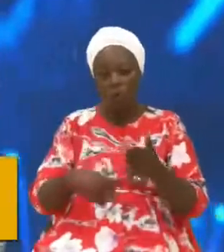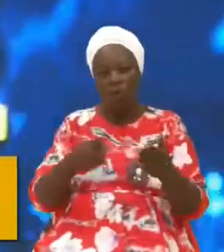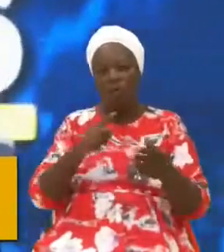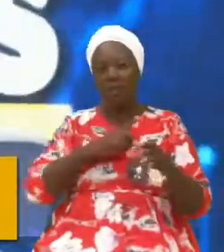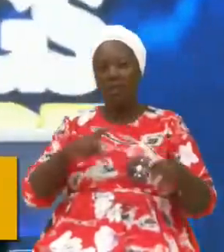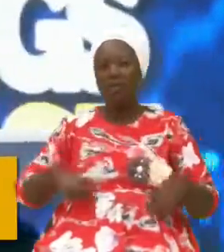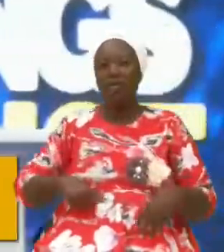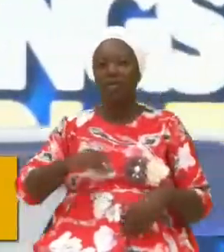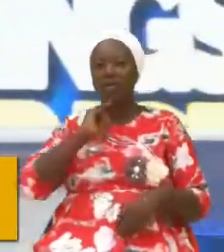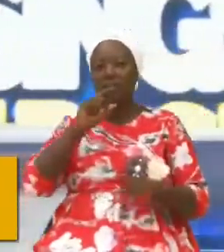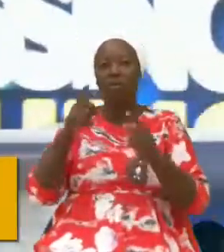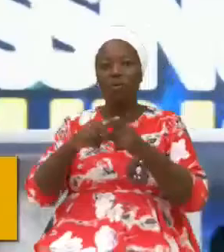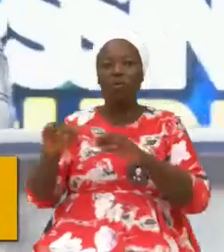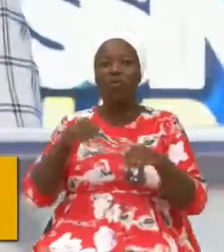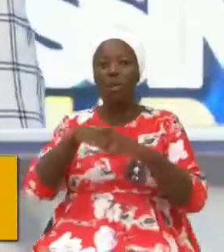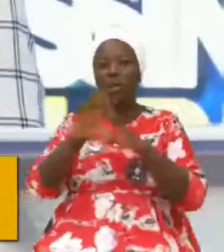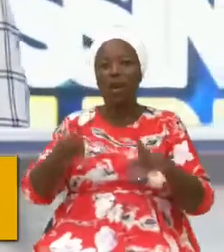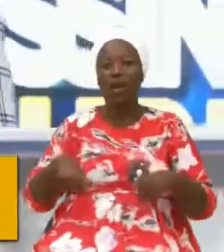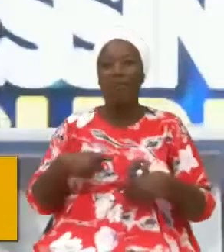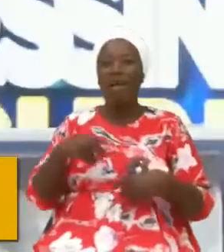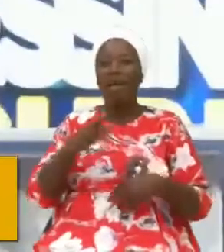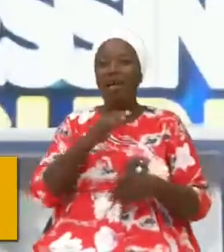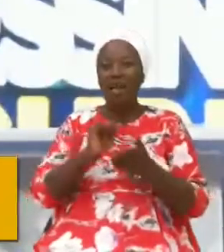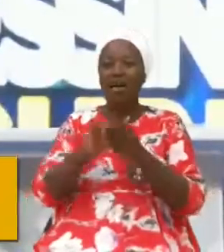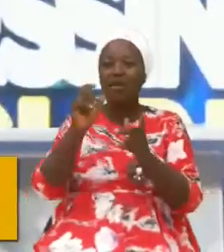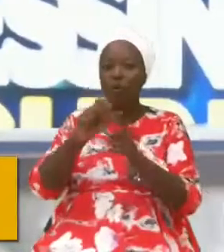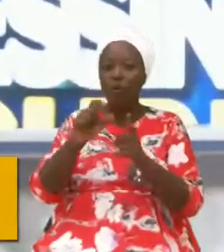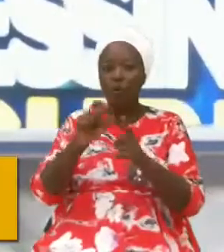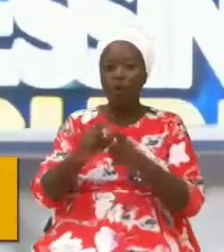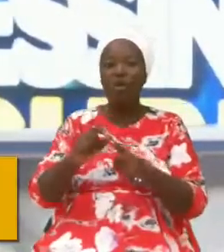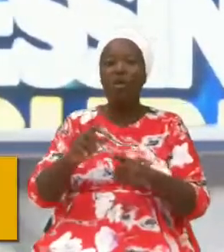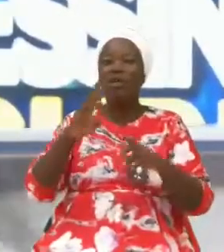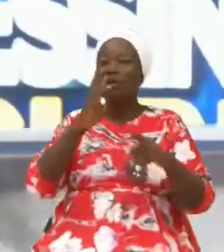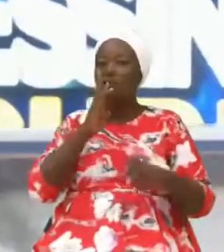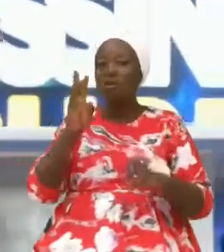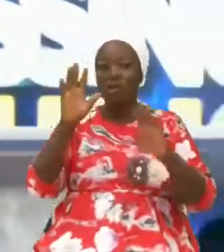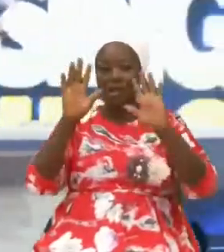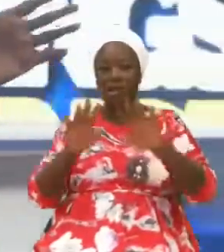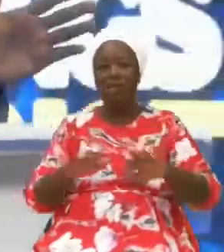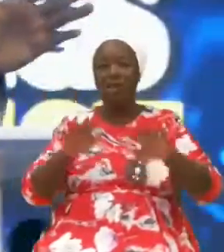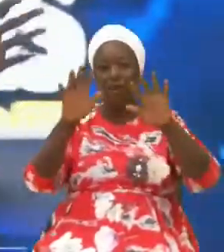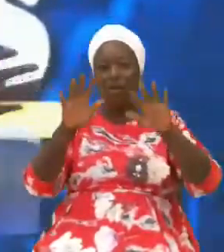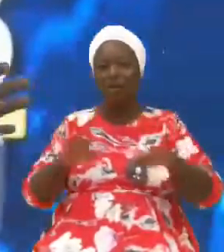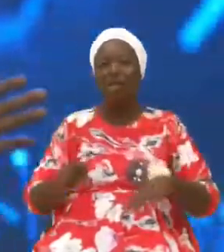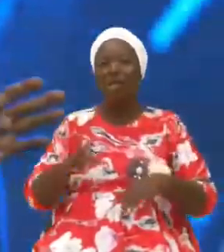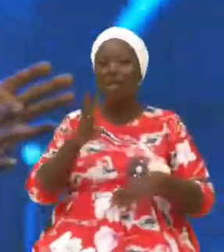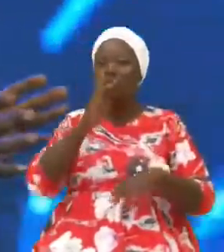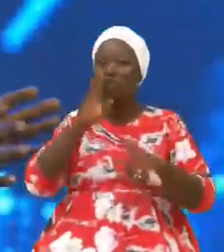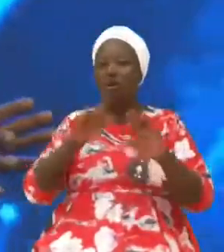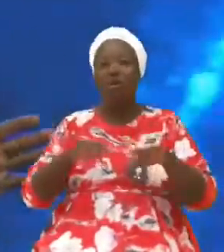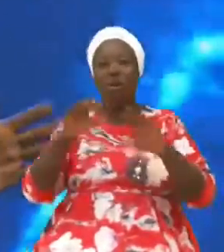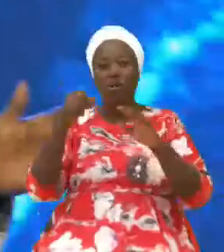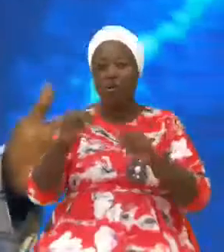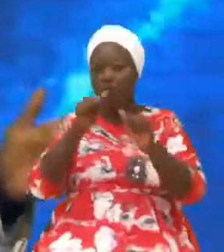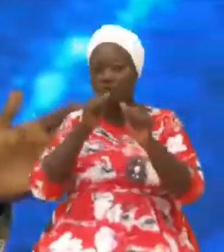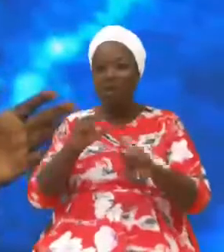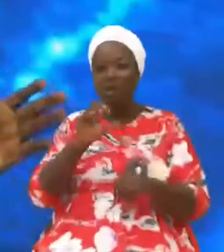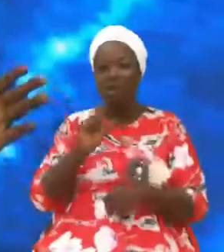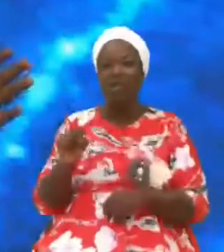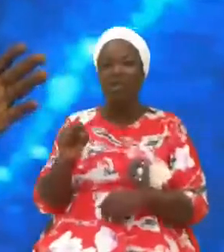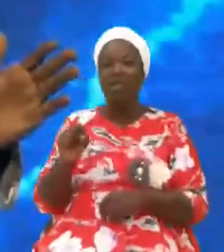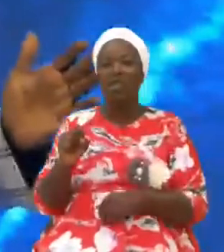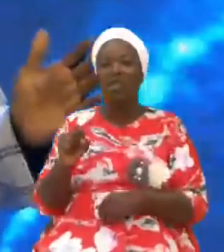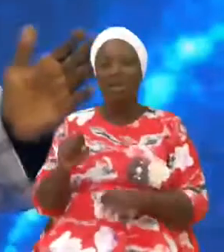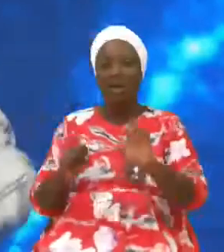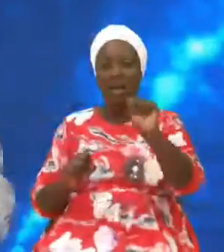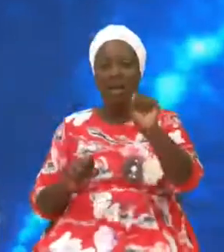for you to know what the Lord is going to do in your life. That word showers, showers